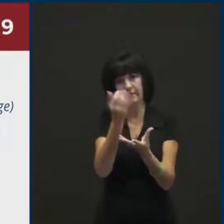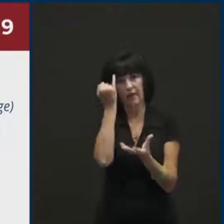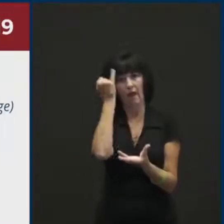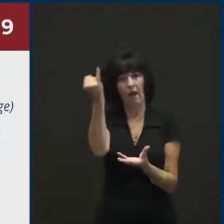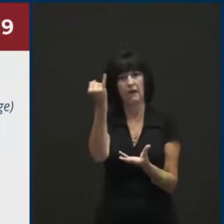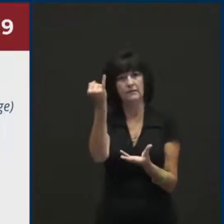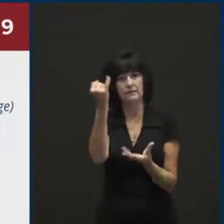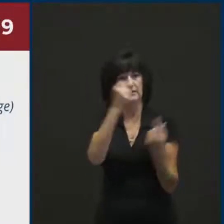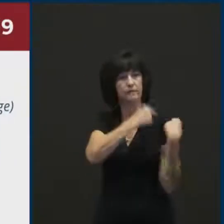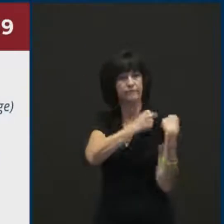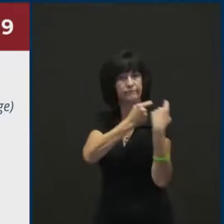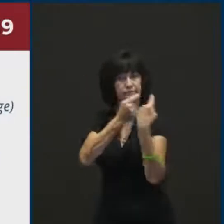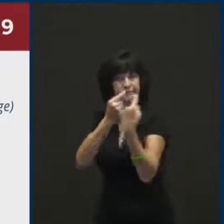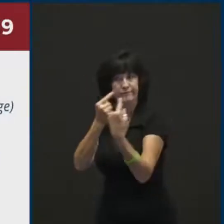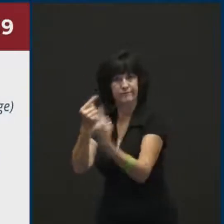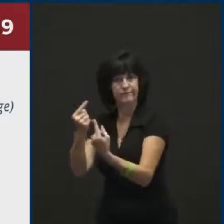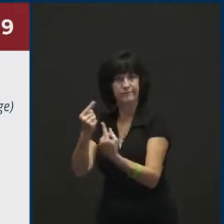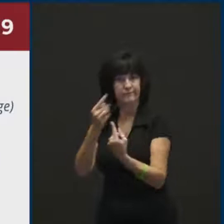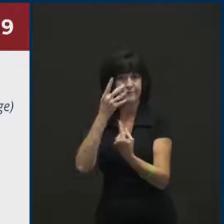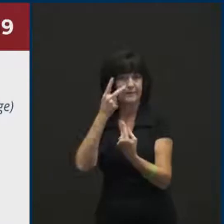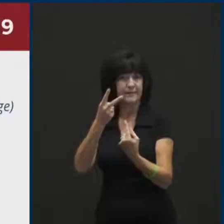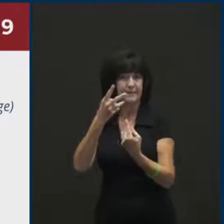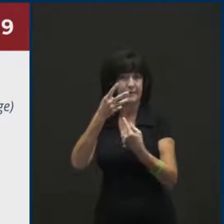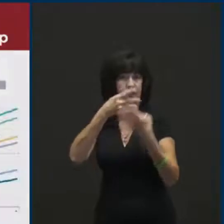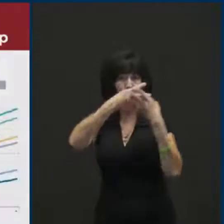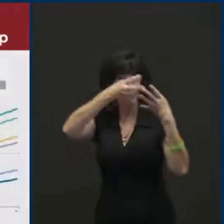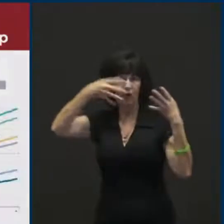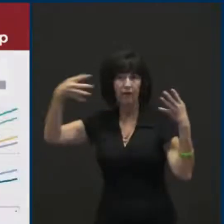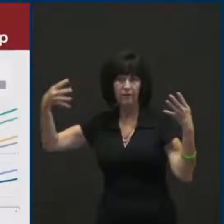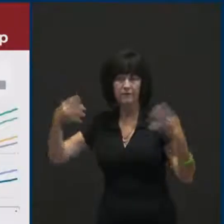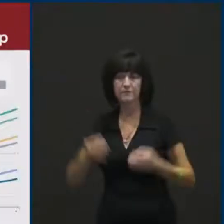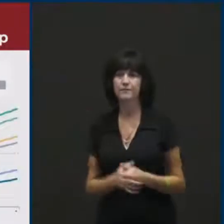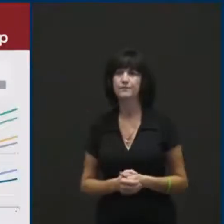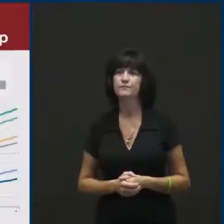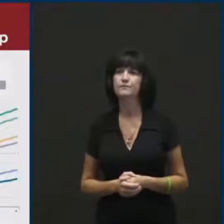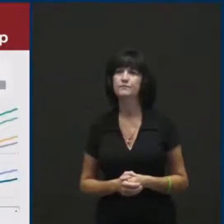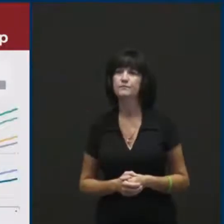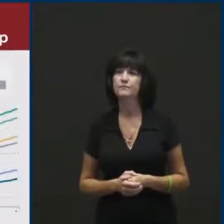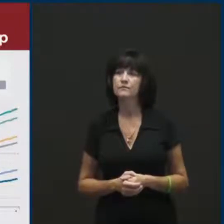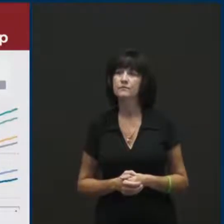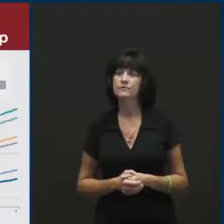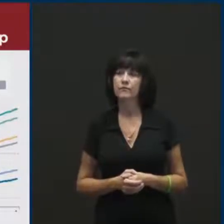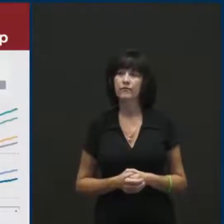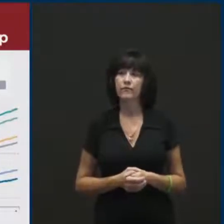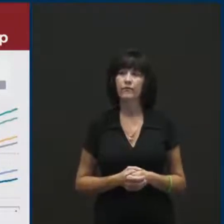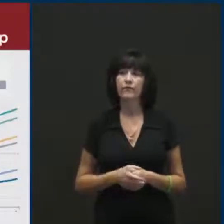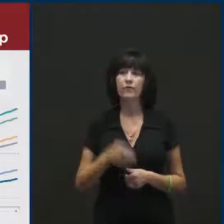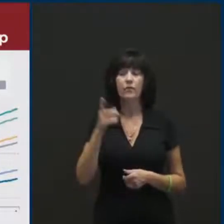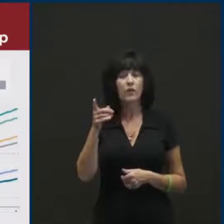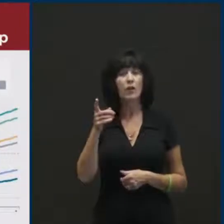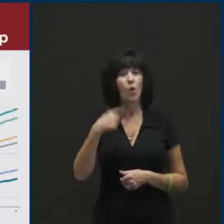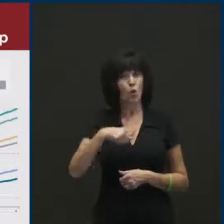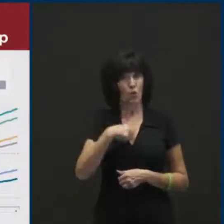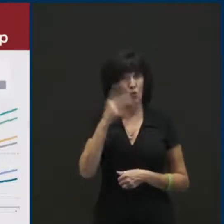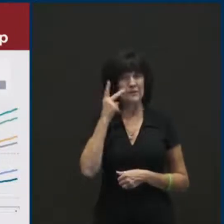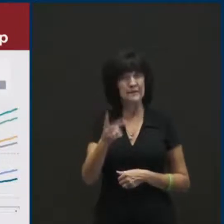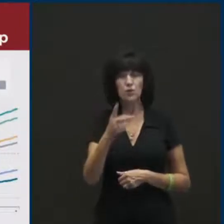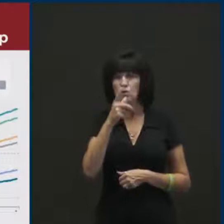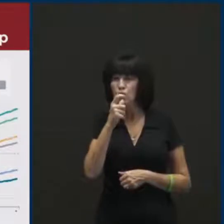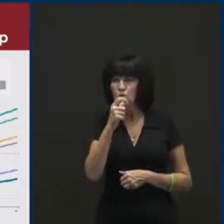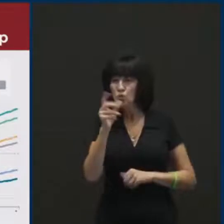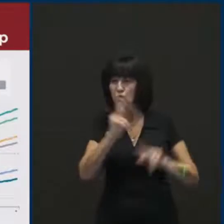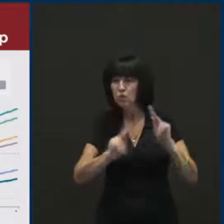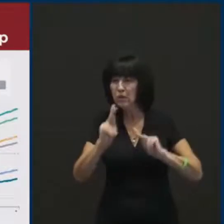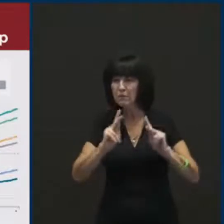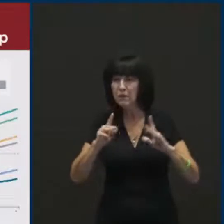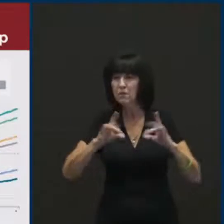and where we are now and where we want to go. Again, the distribution of the positive cases per 10,000 population by